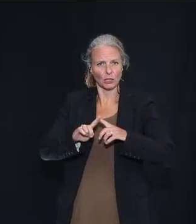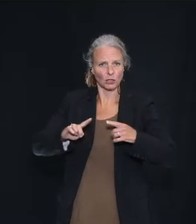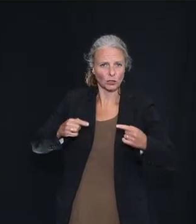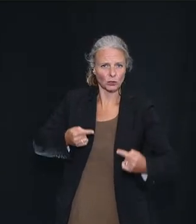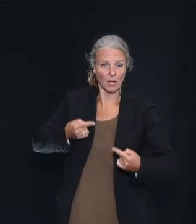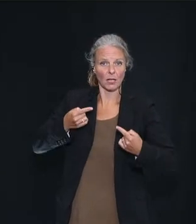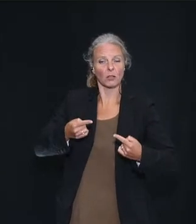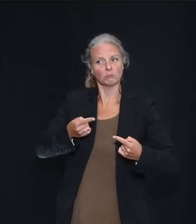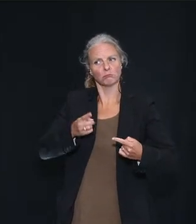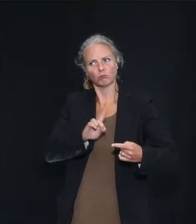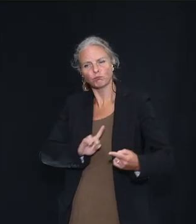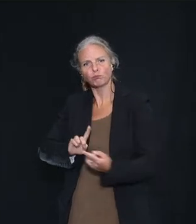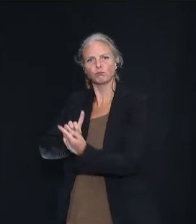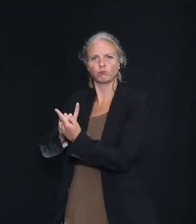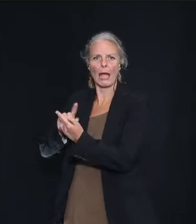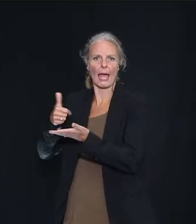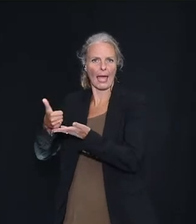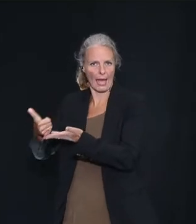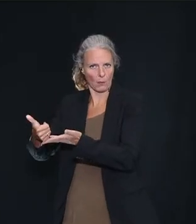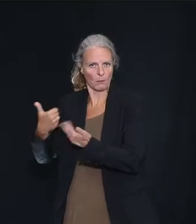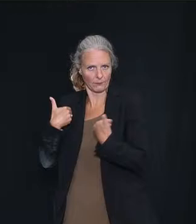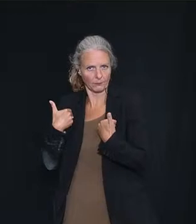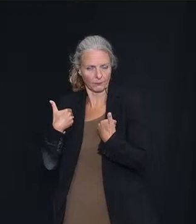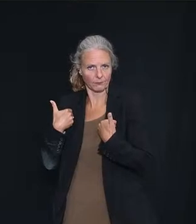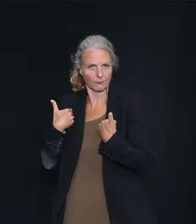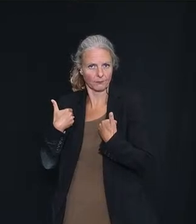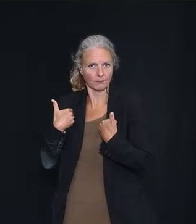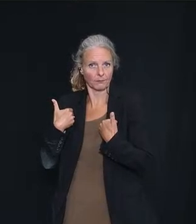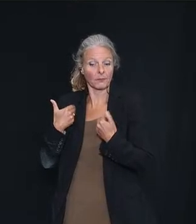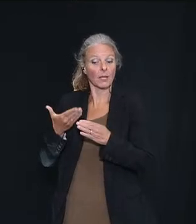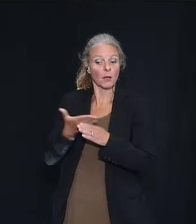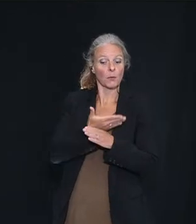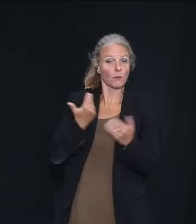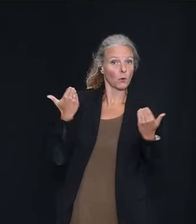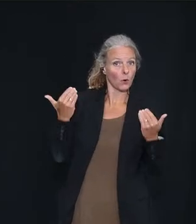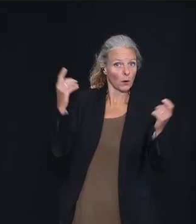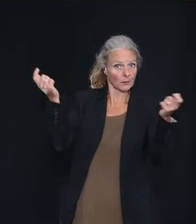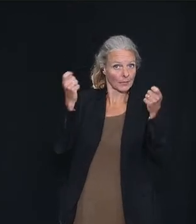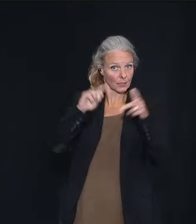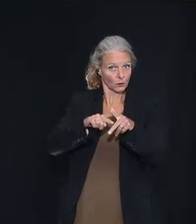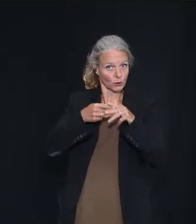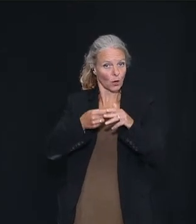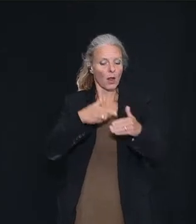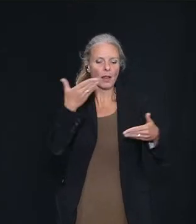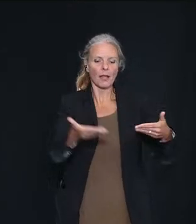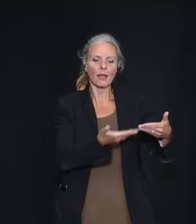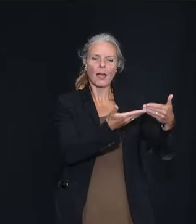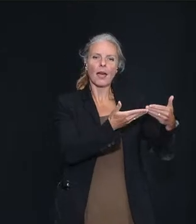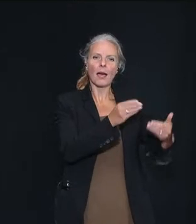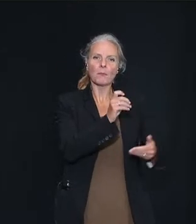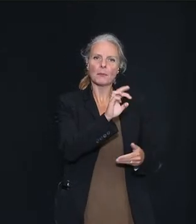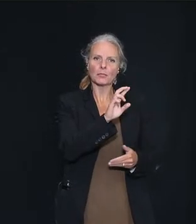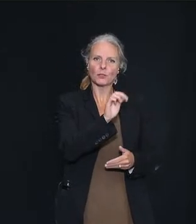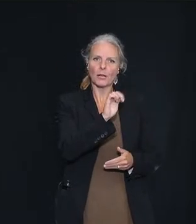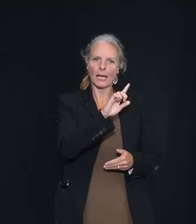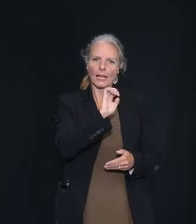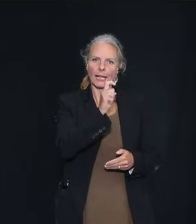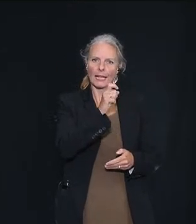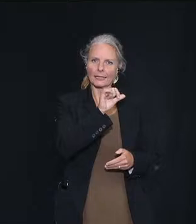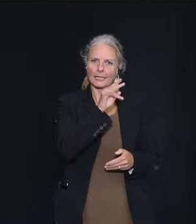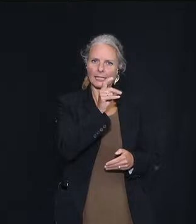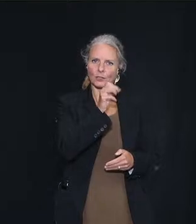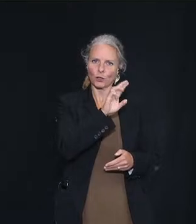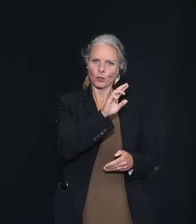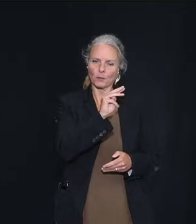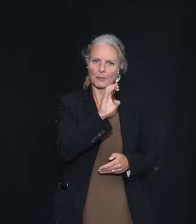Before beginning, I would like to introduce Mr. Alexander Mackenzie from Metsimikush Shefferville, who will play the